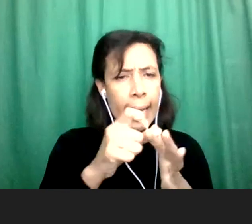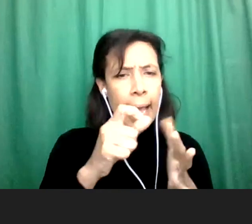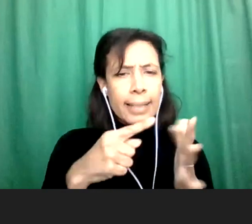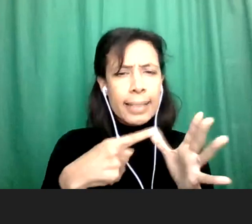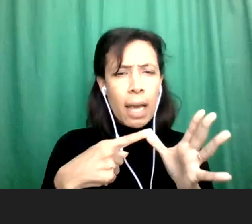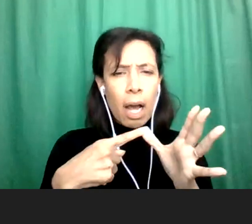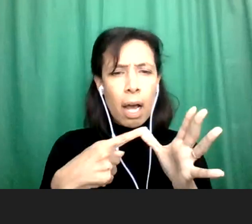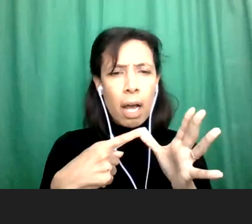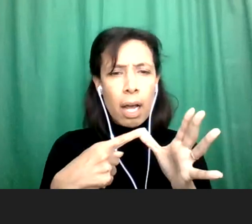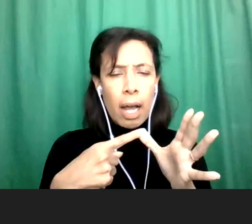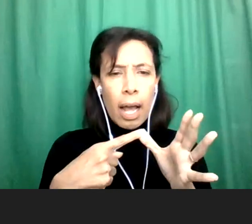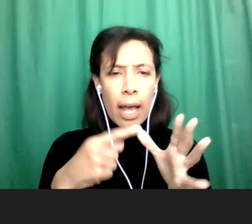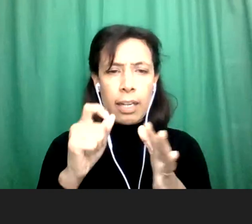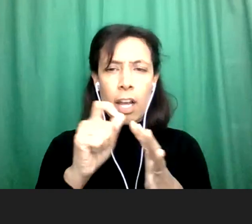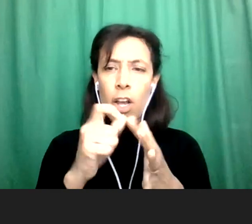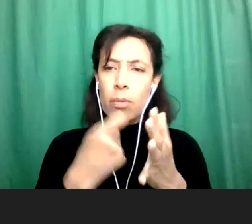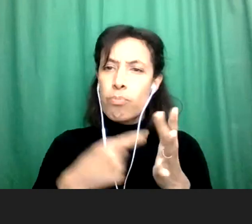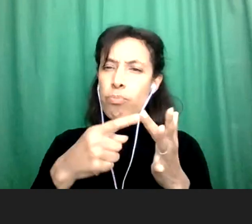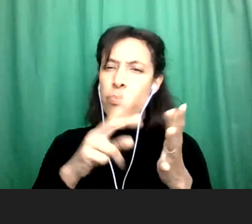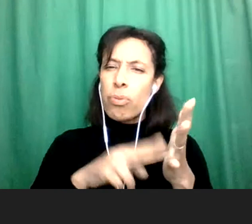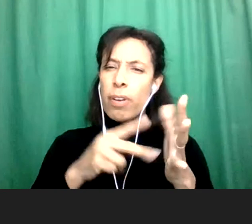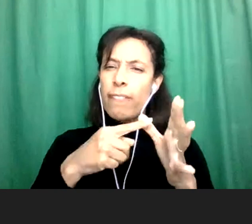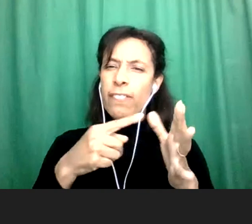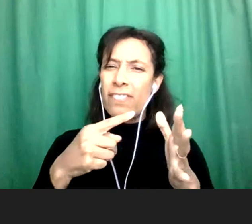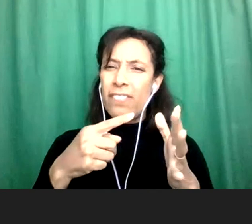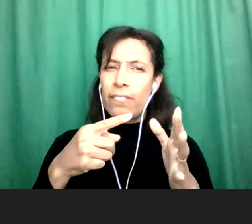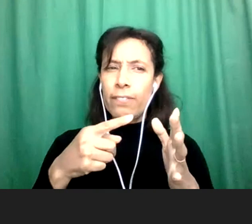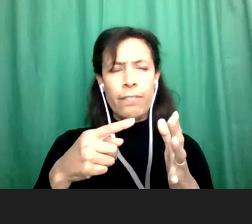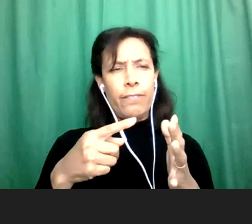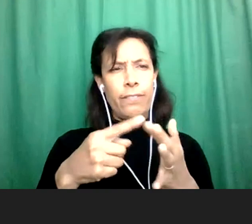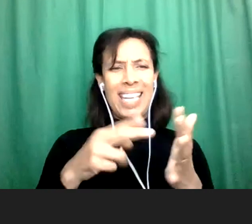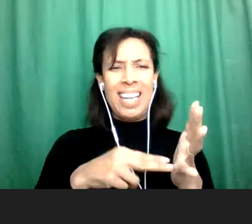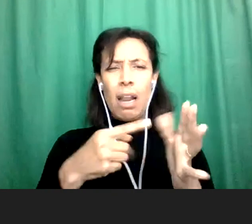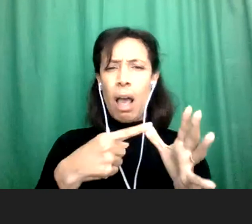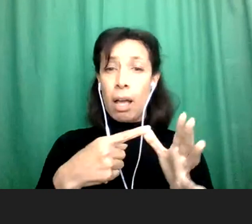and Piravina. Is that clear so far?